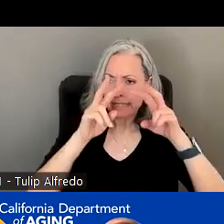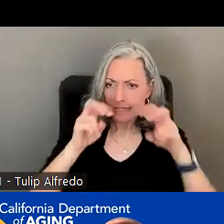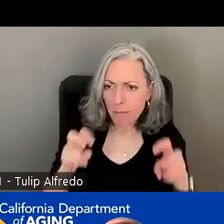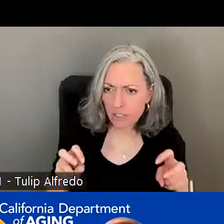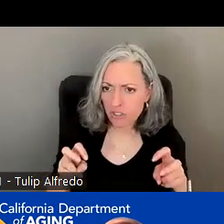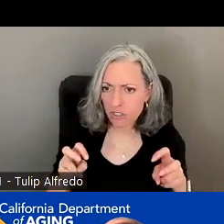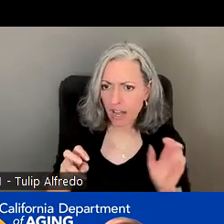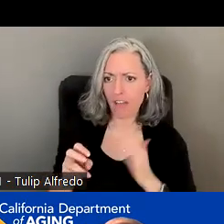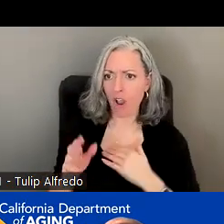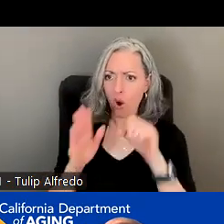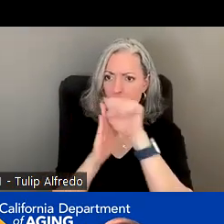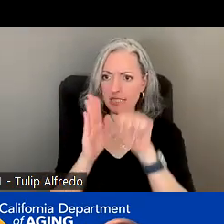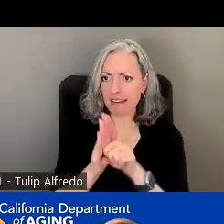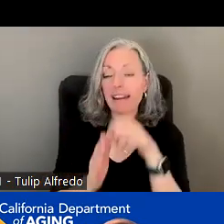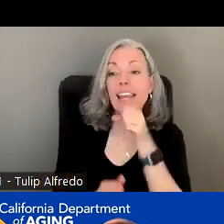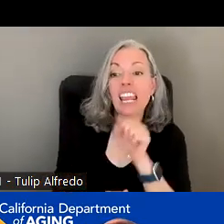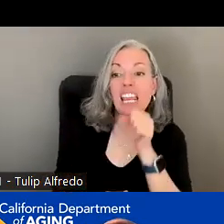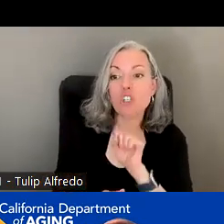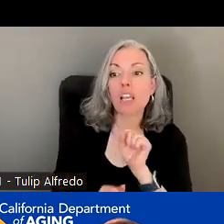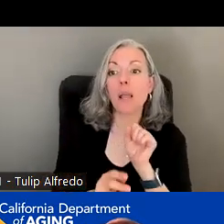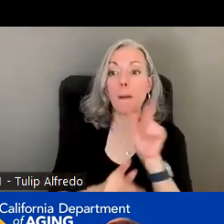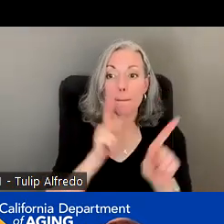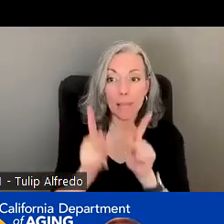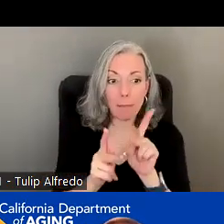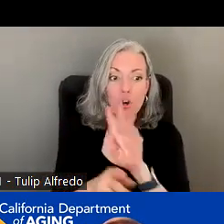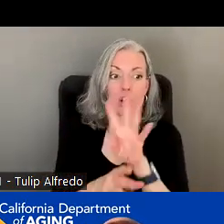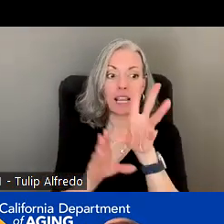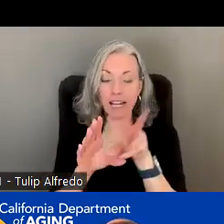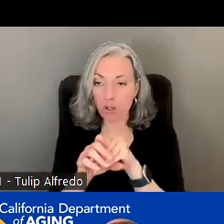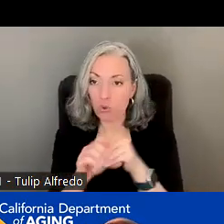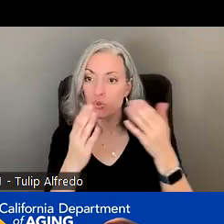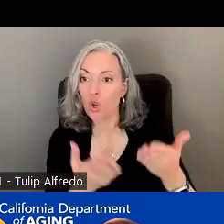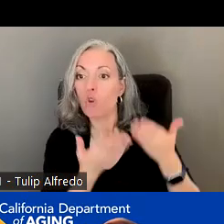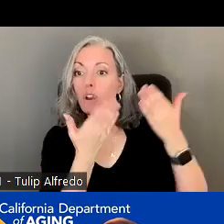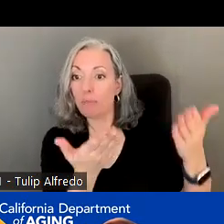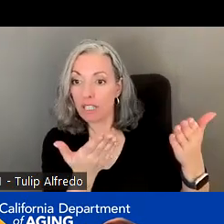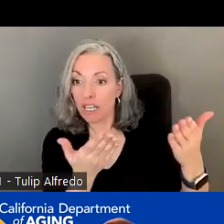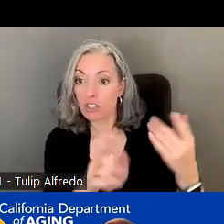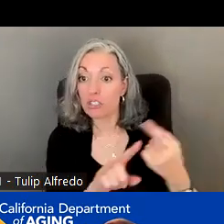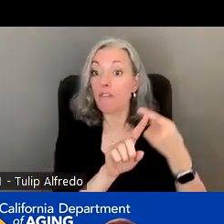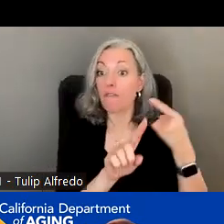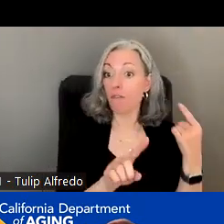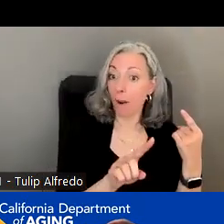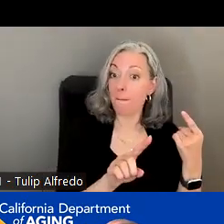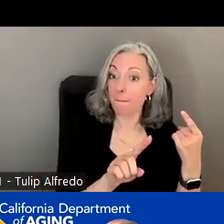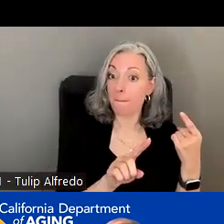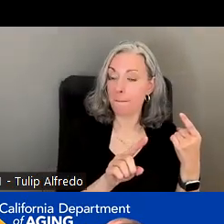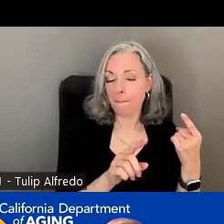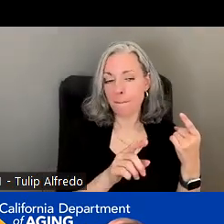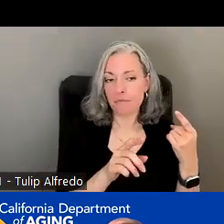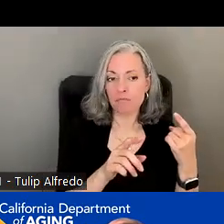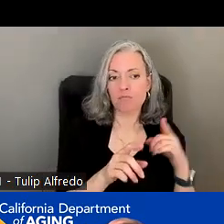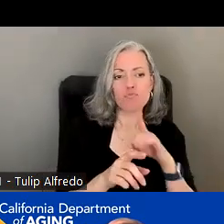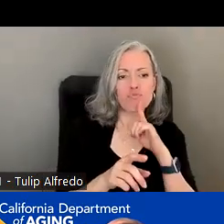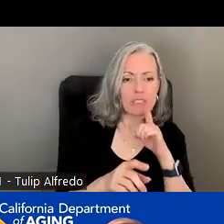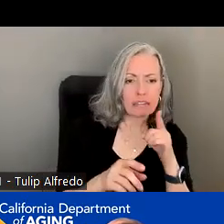of our state's aging network. And it includes recommendations that came out of robust quantitative